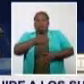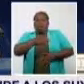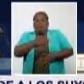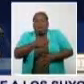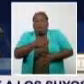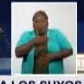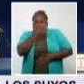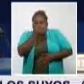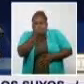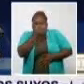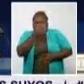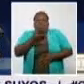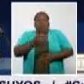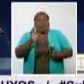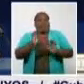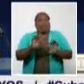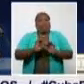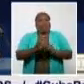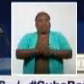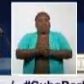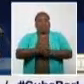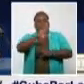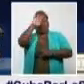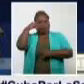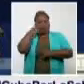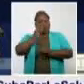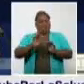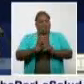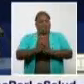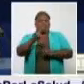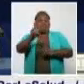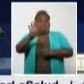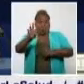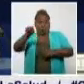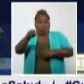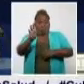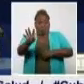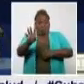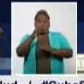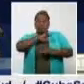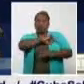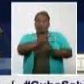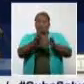863 people have been asymptomatic. That is